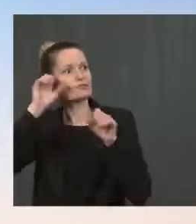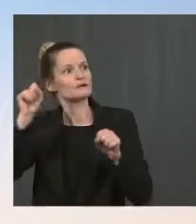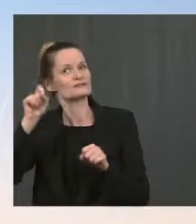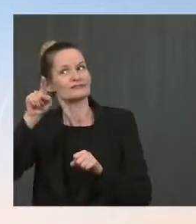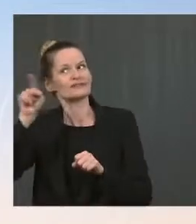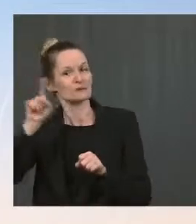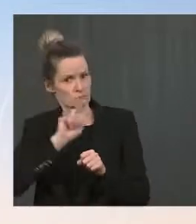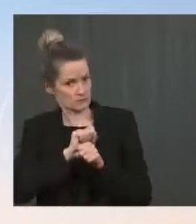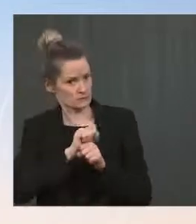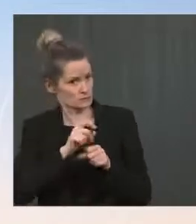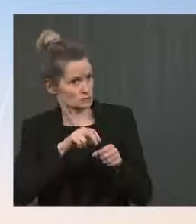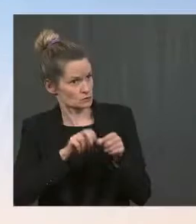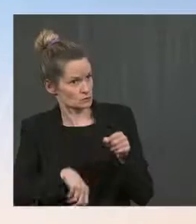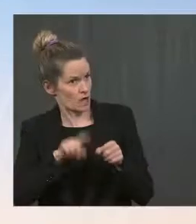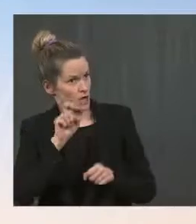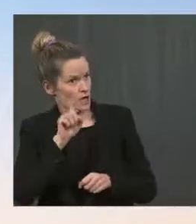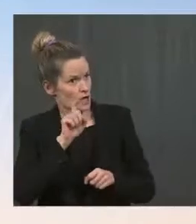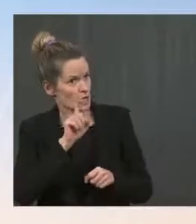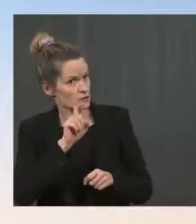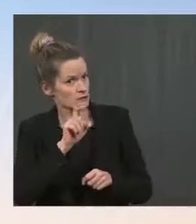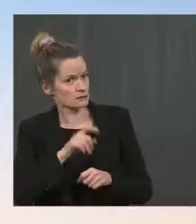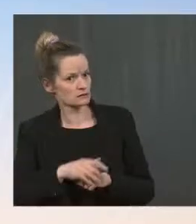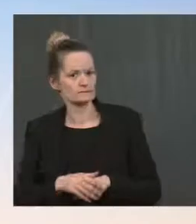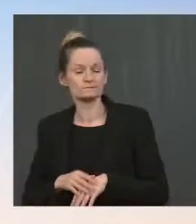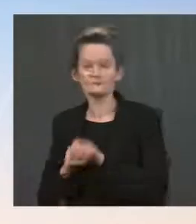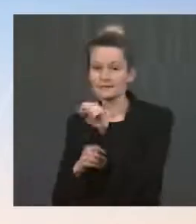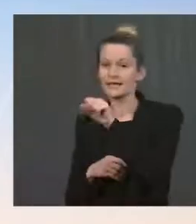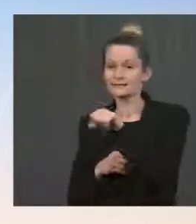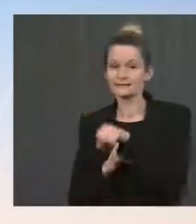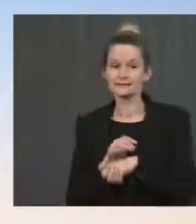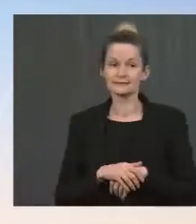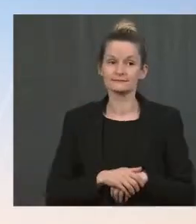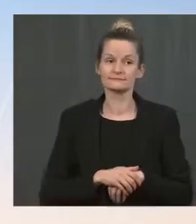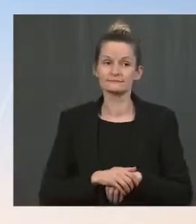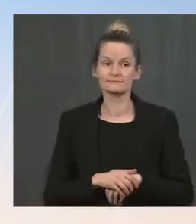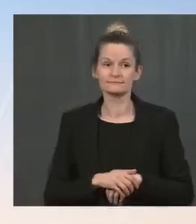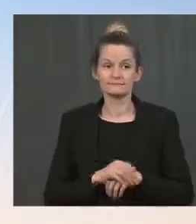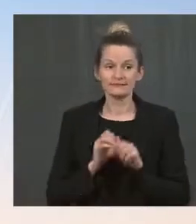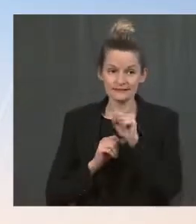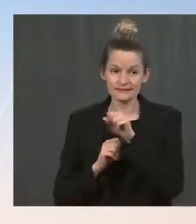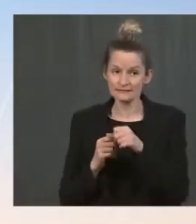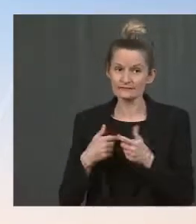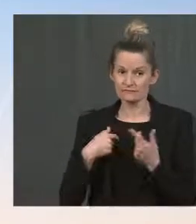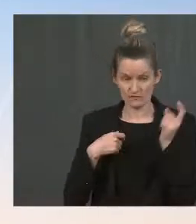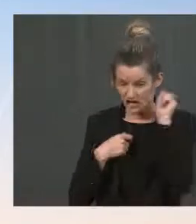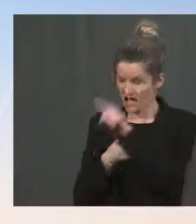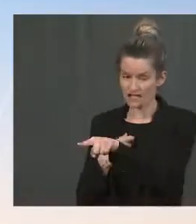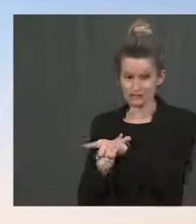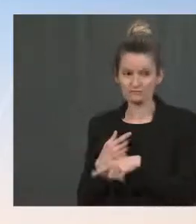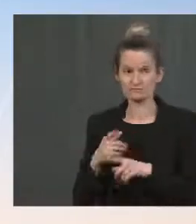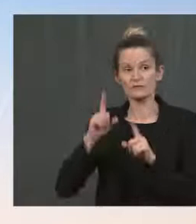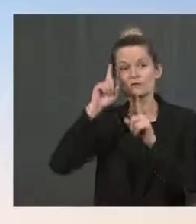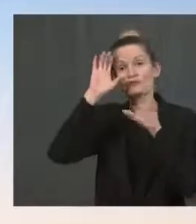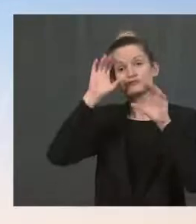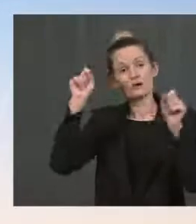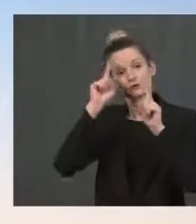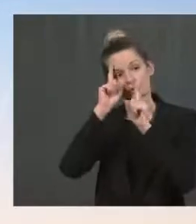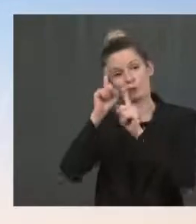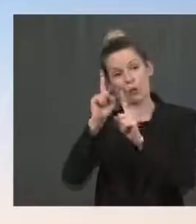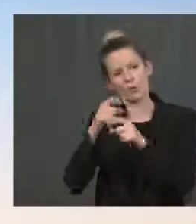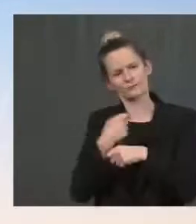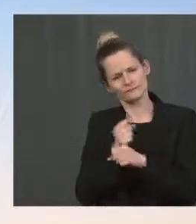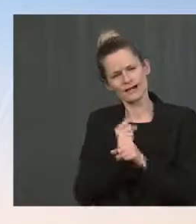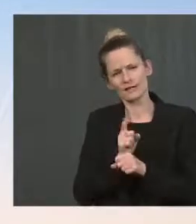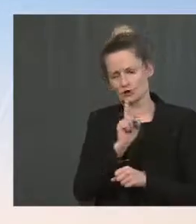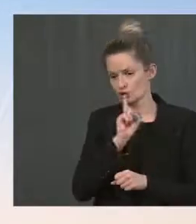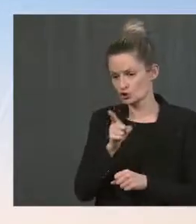have. The president's objective is what any president's objective is to ensure you have nominees and